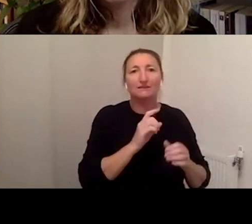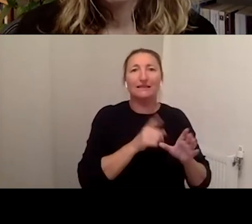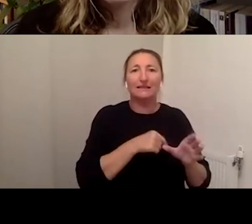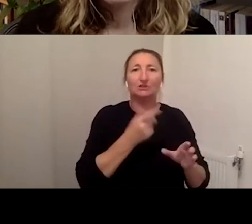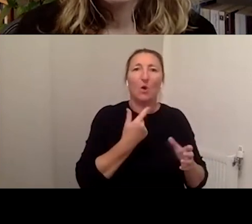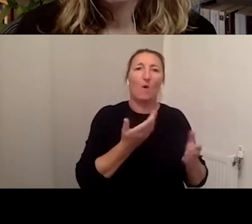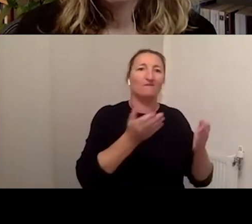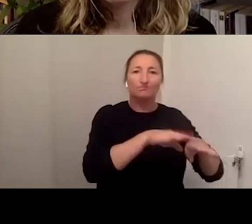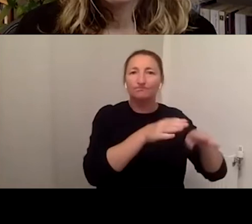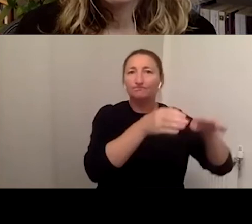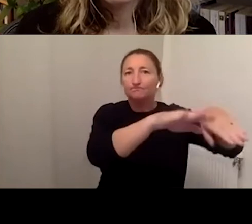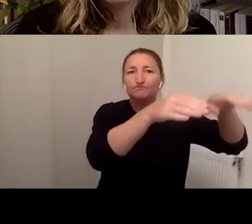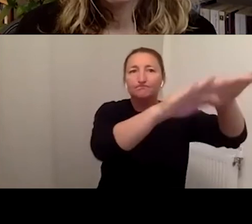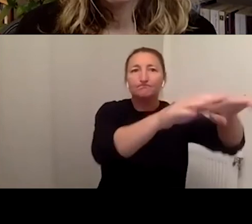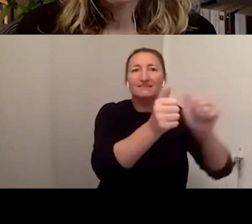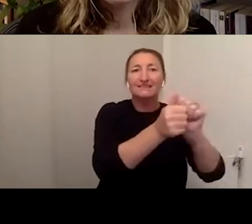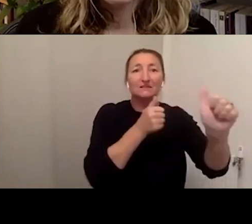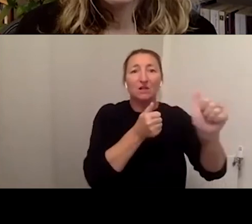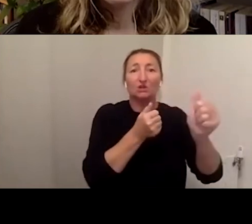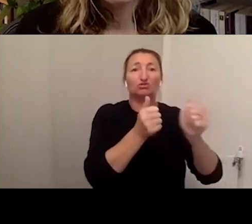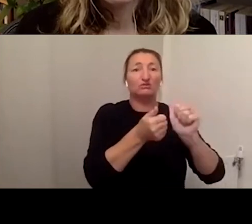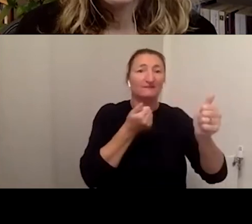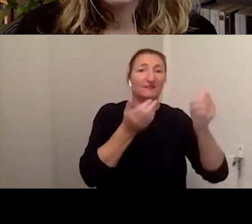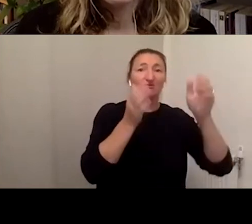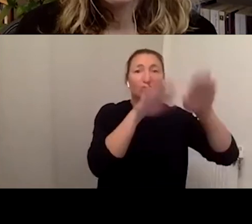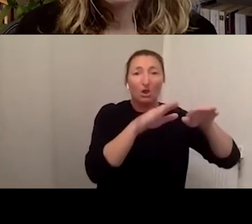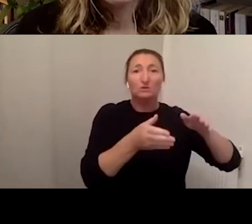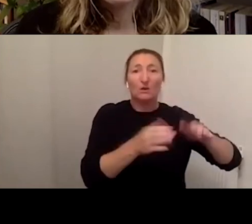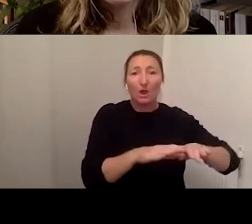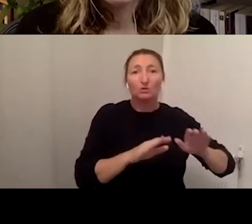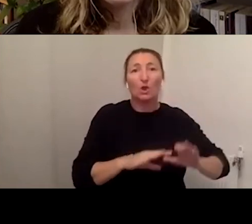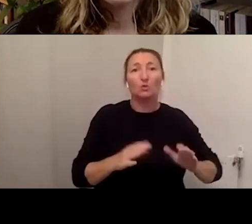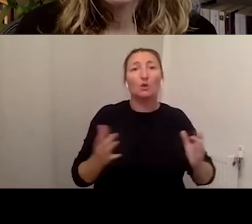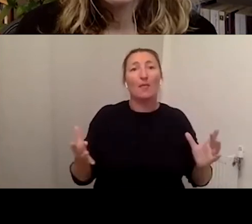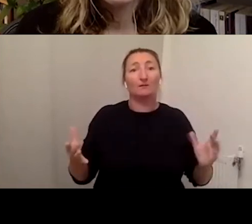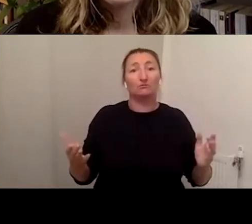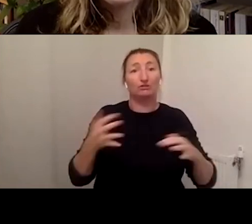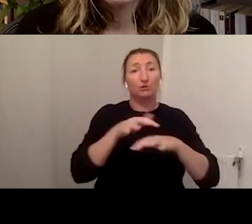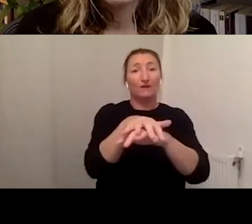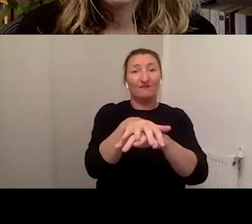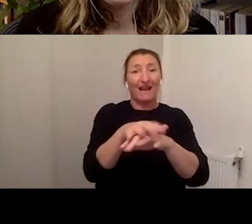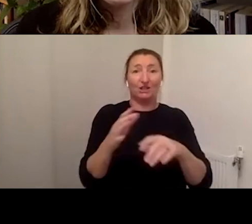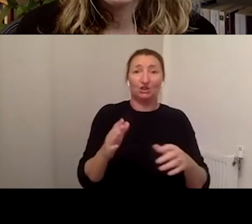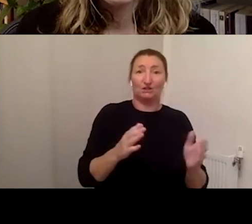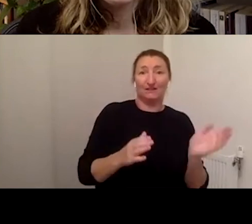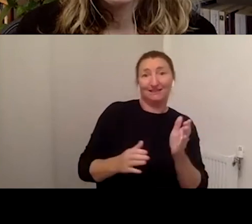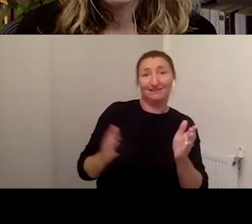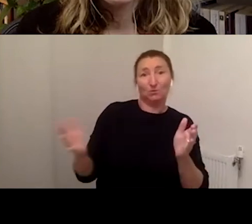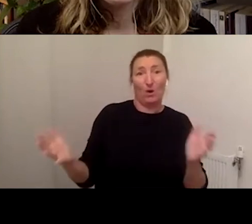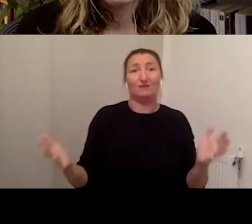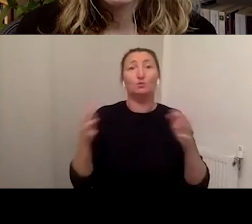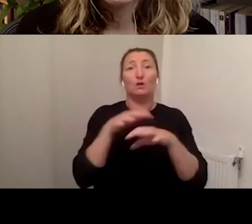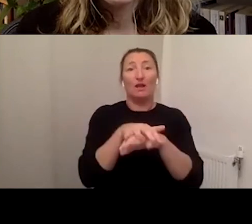certain areas in East Germany with the reunification, that came back. And even though basically now the